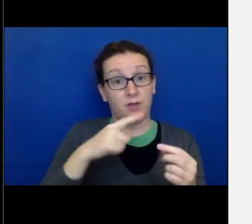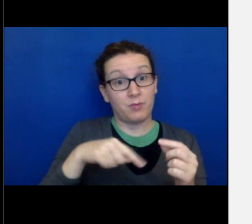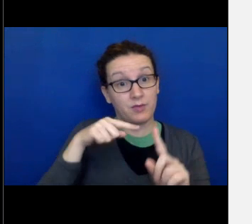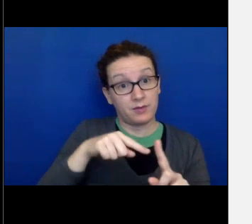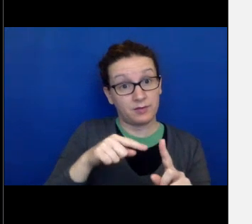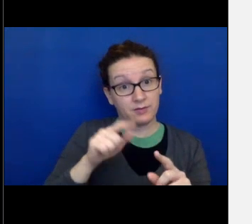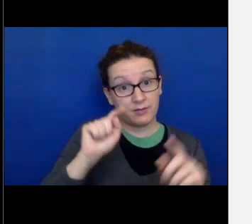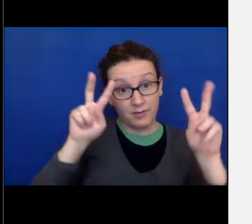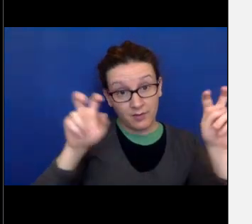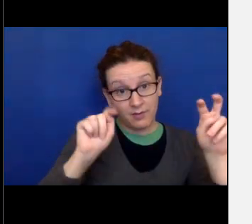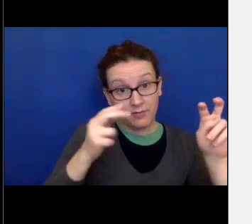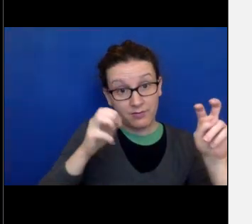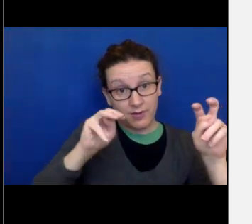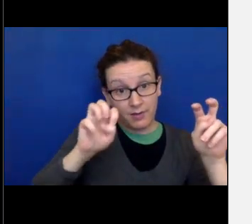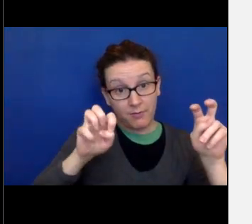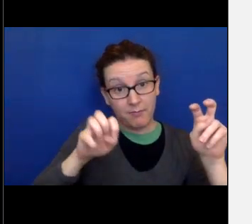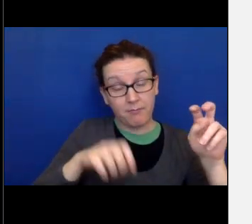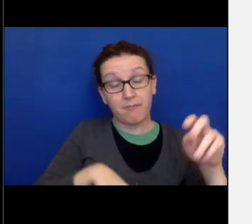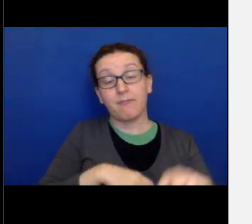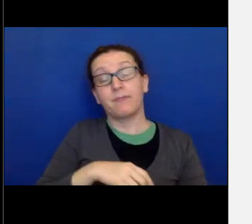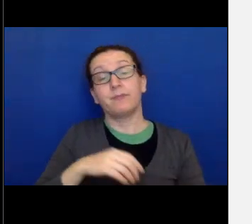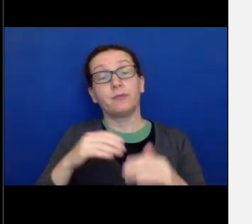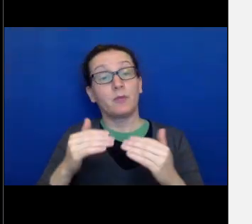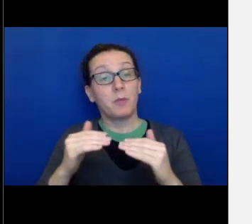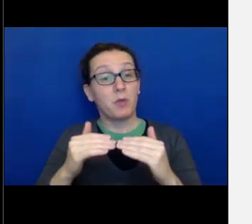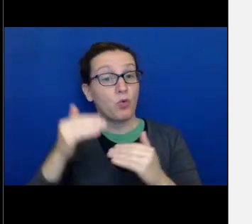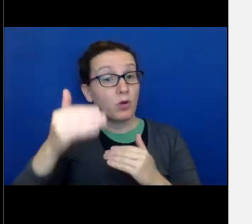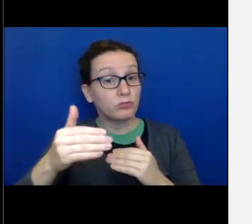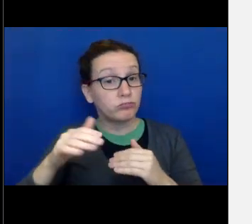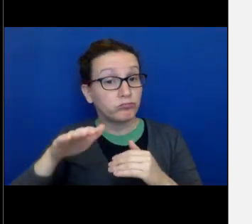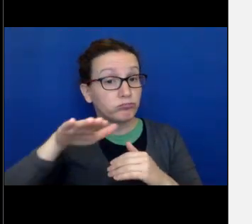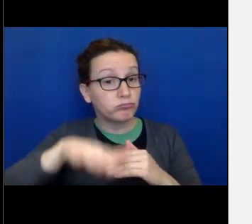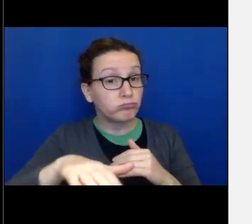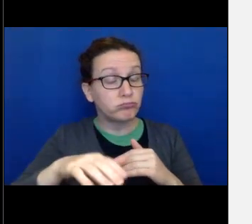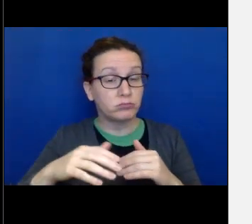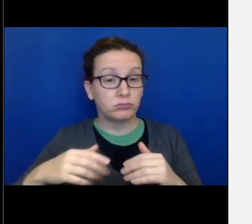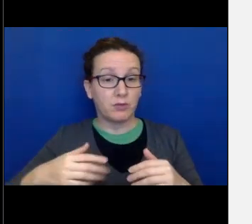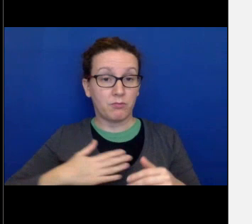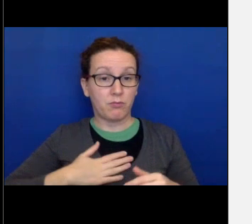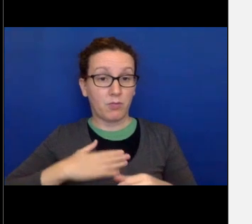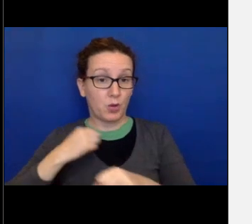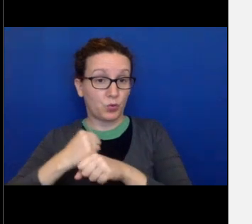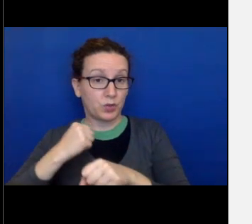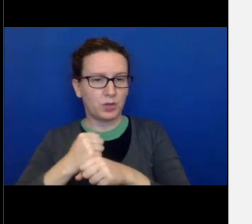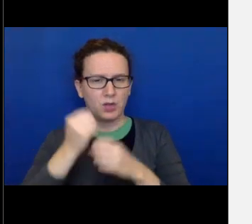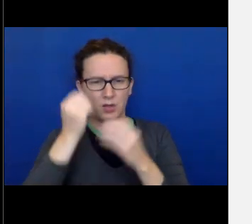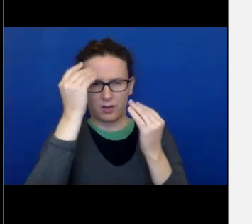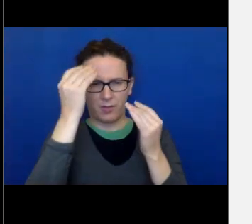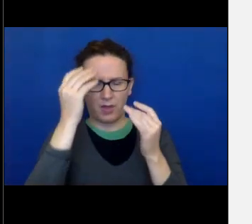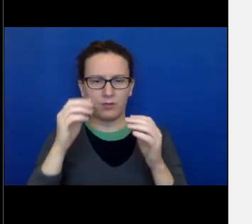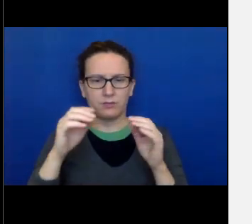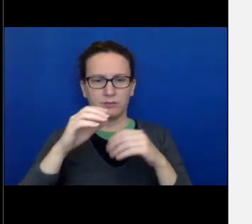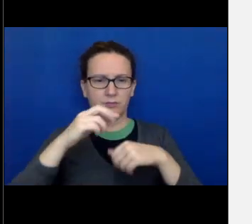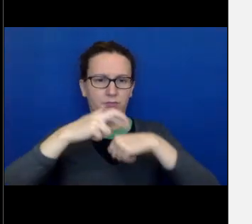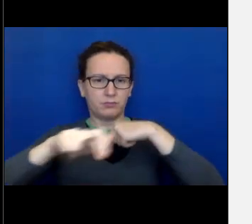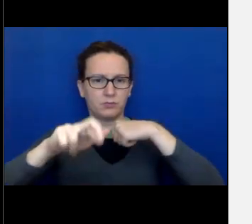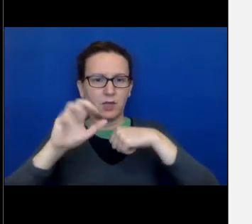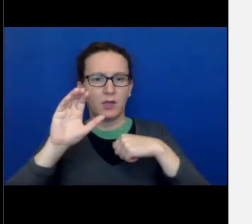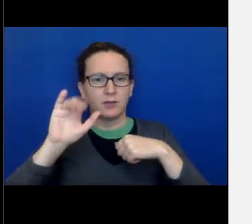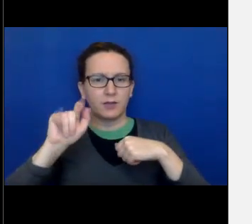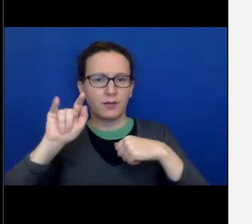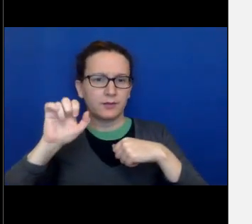thing? And a step further that I like to do in my own work is to think about the citations, right? Whose